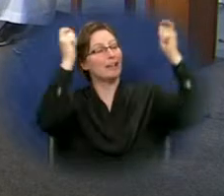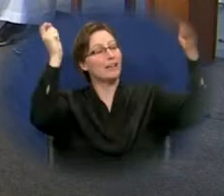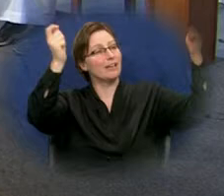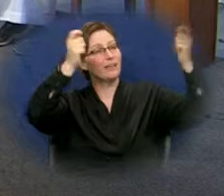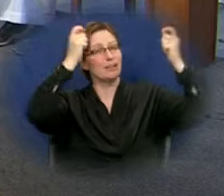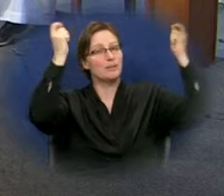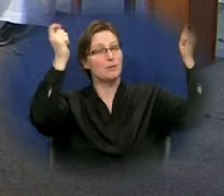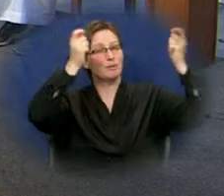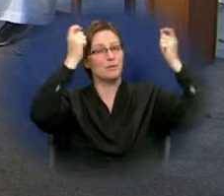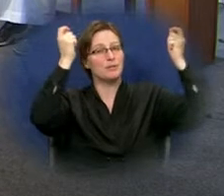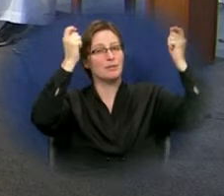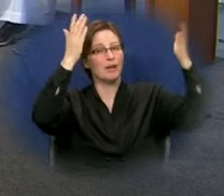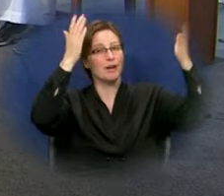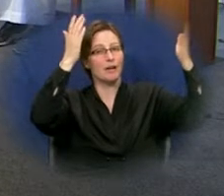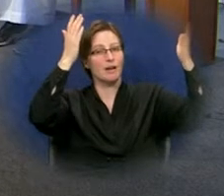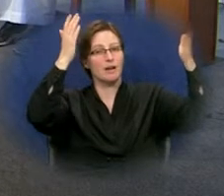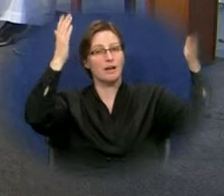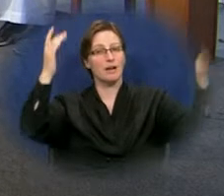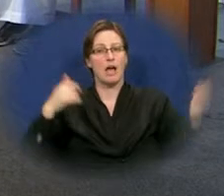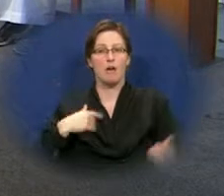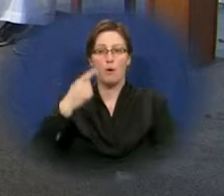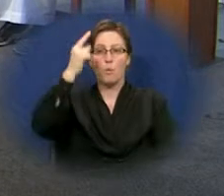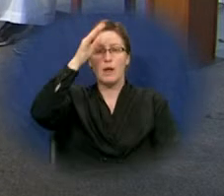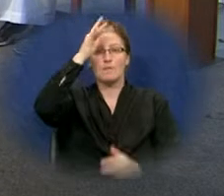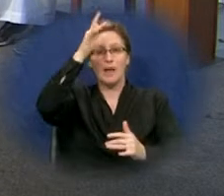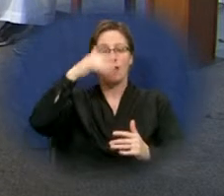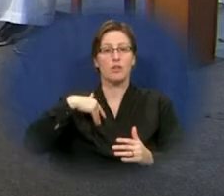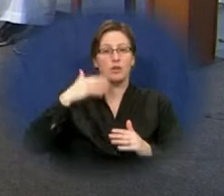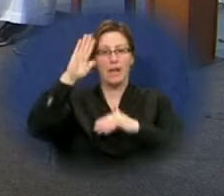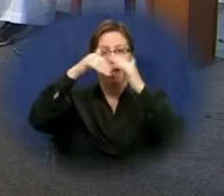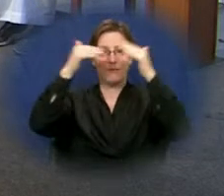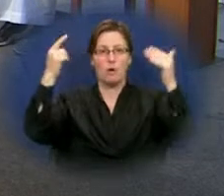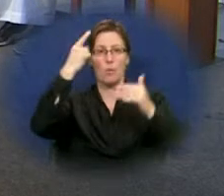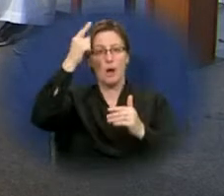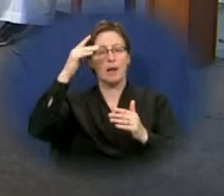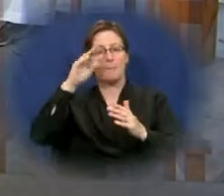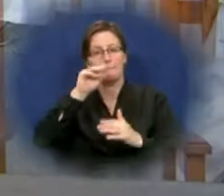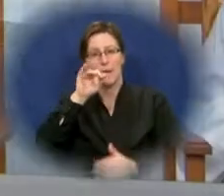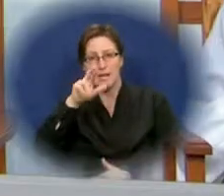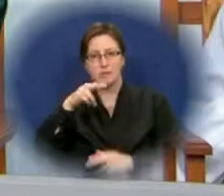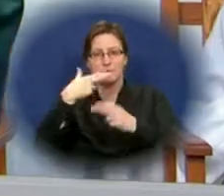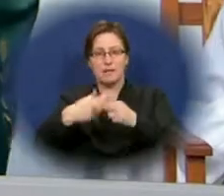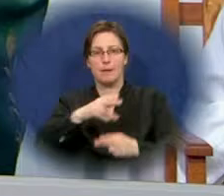hallelujah, hallelujah. You have but one Father in heaven and one Master, the Christ.